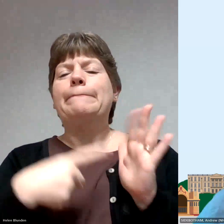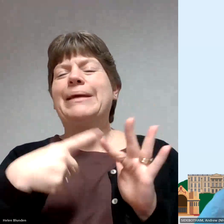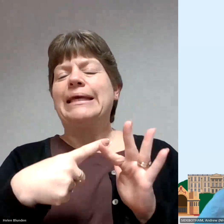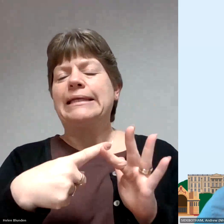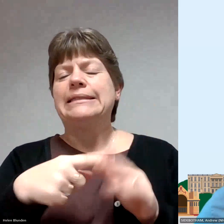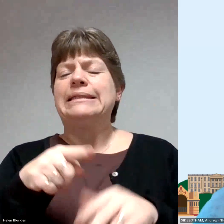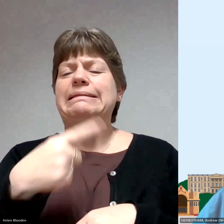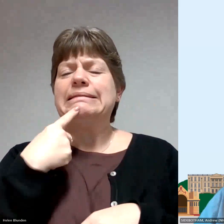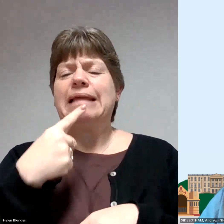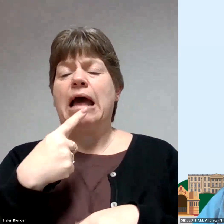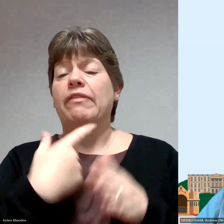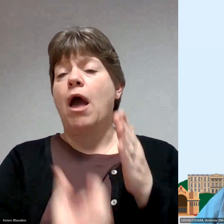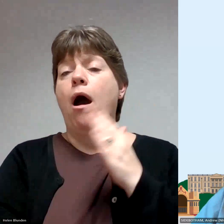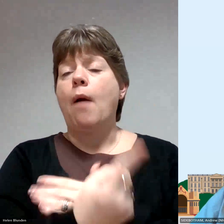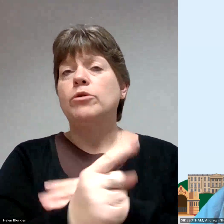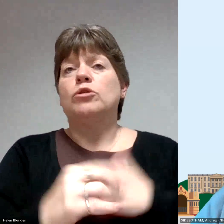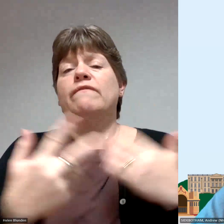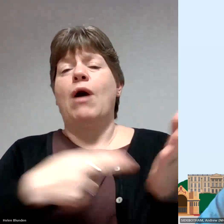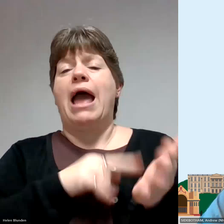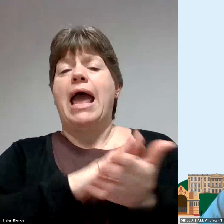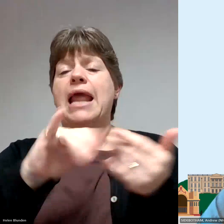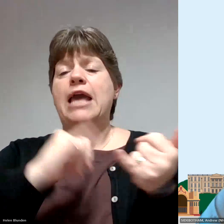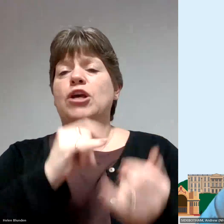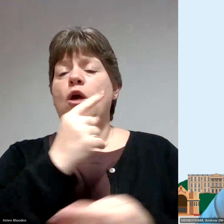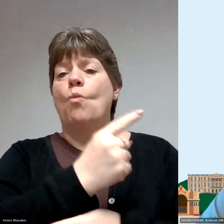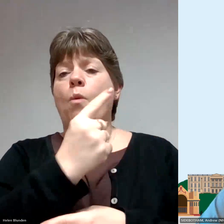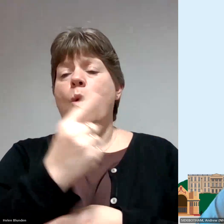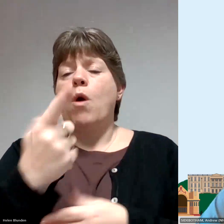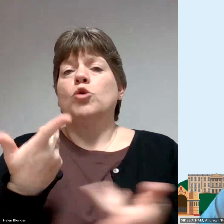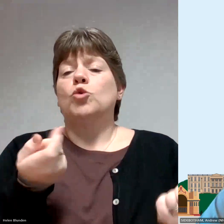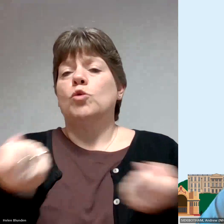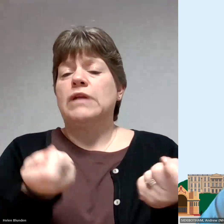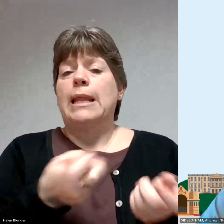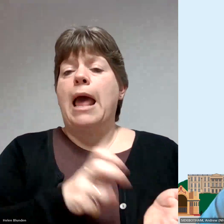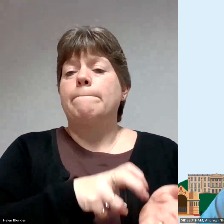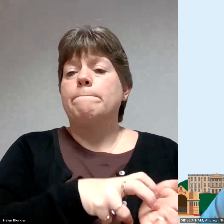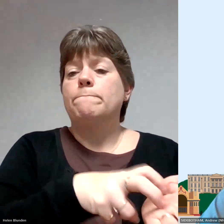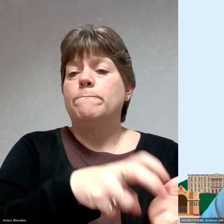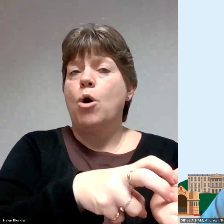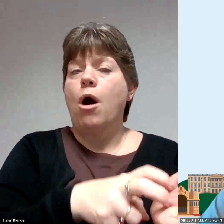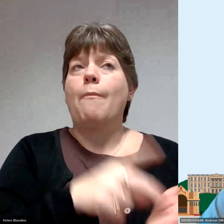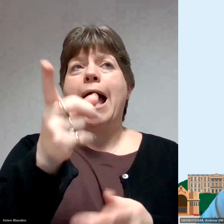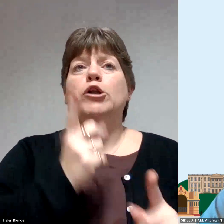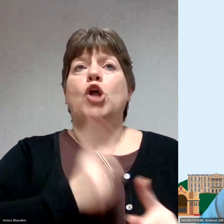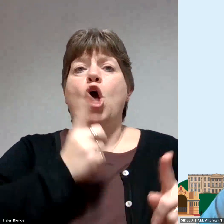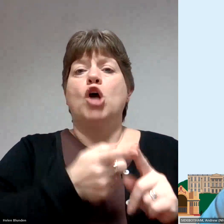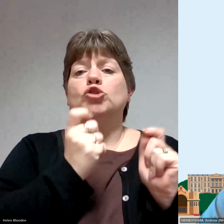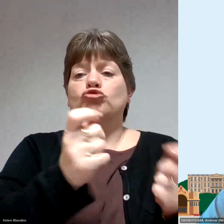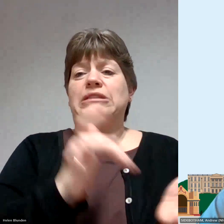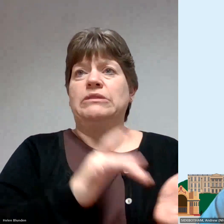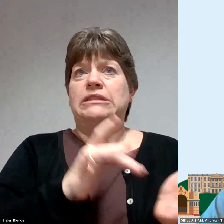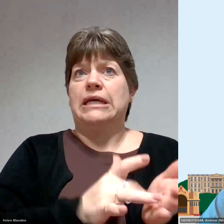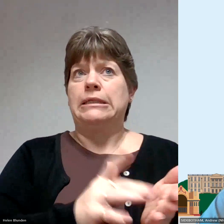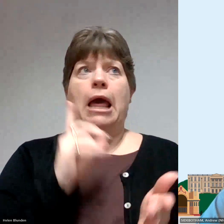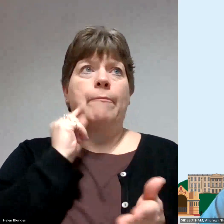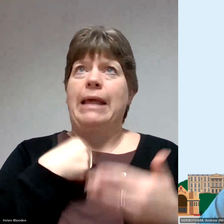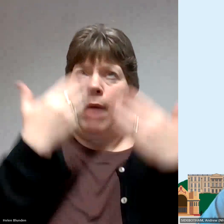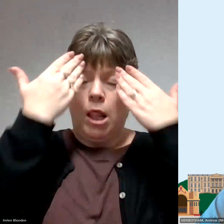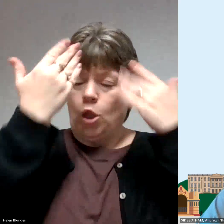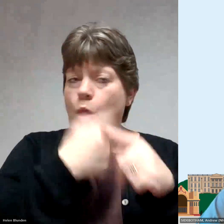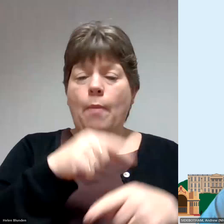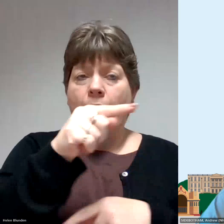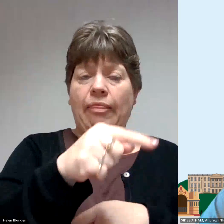He says the opportunity for NHS 111 to facilitate appointments at UTCs is not well known. He's